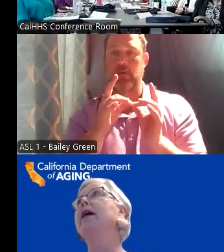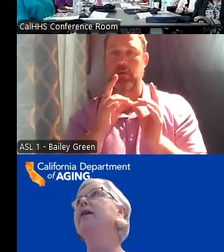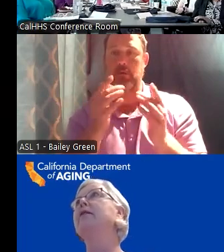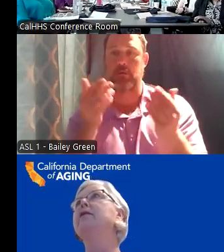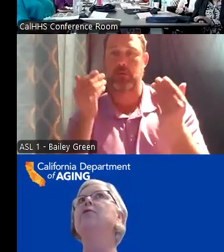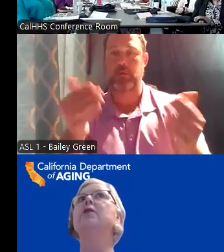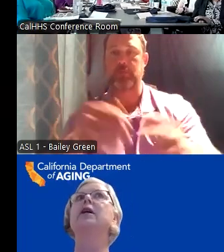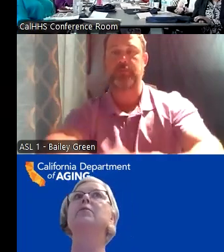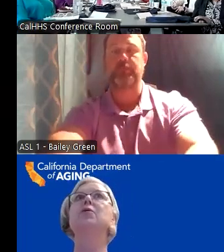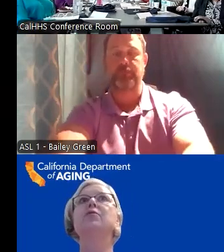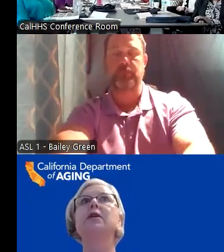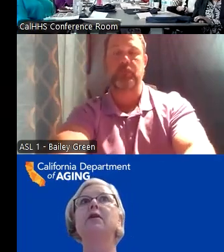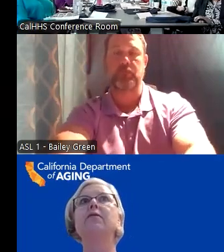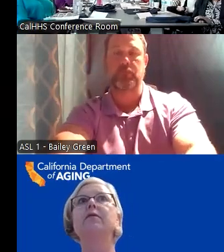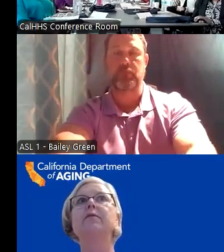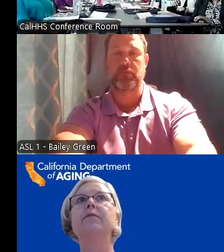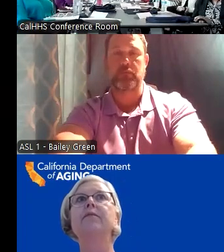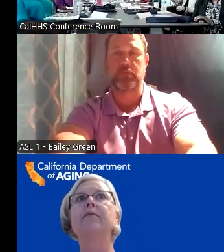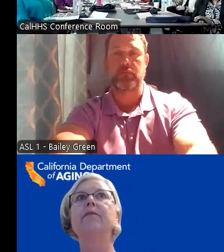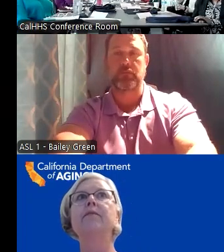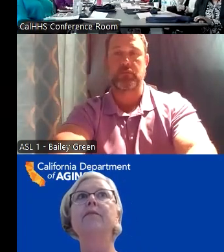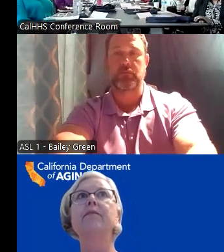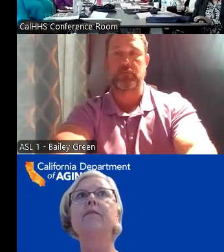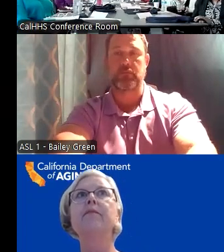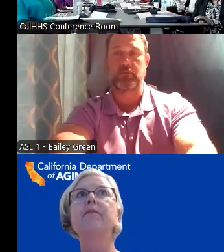go ahead, you can unmute yourself.